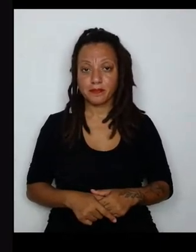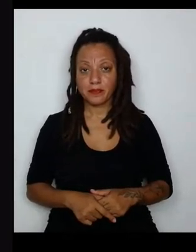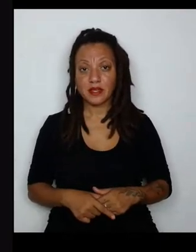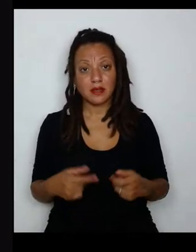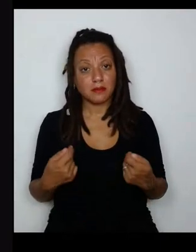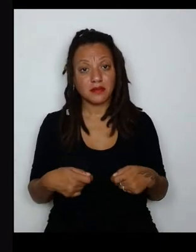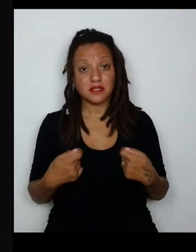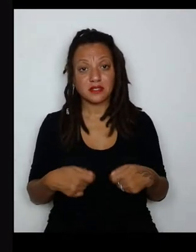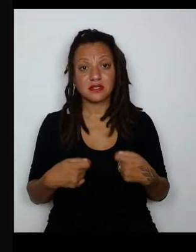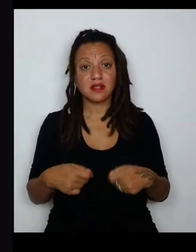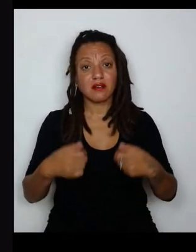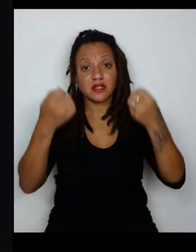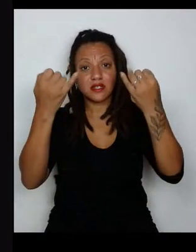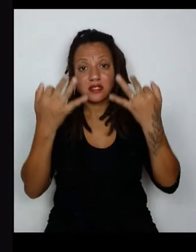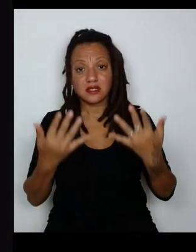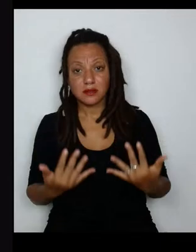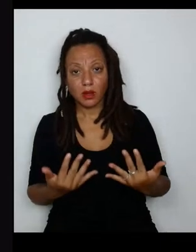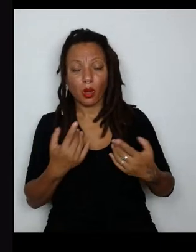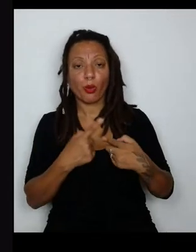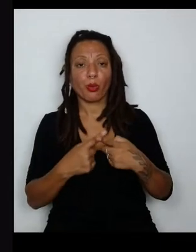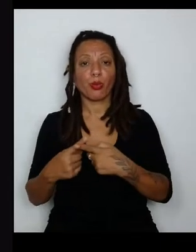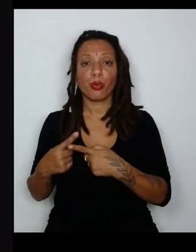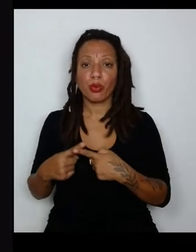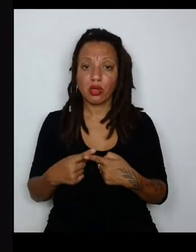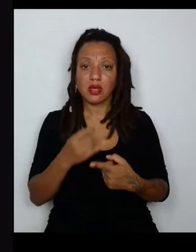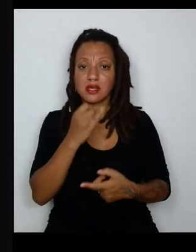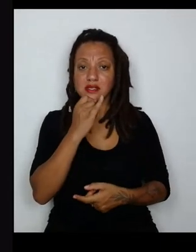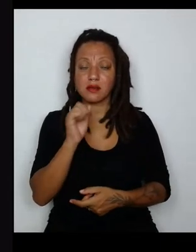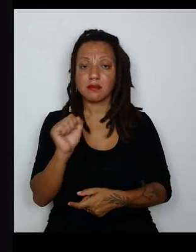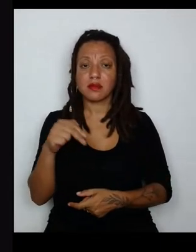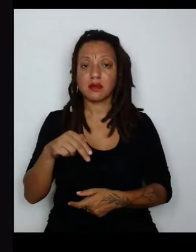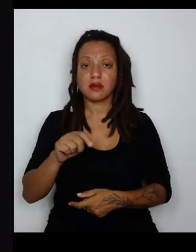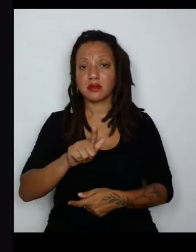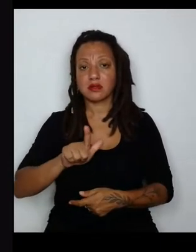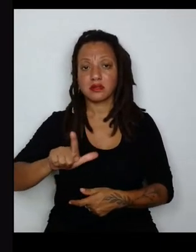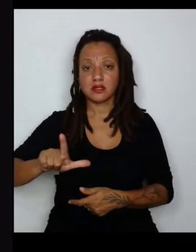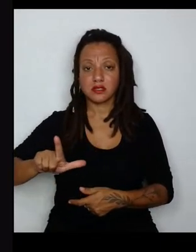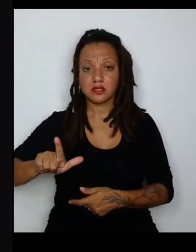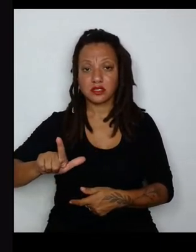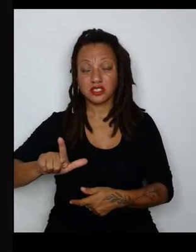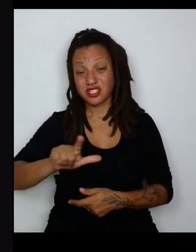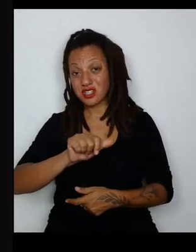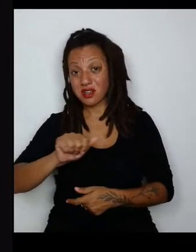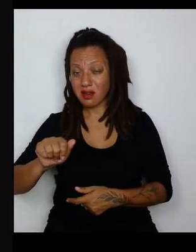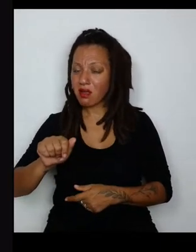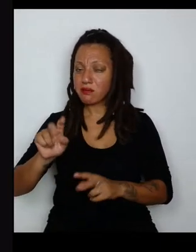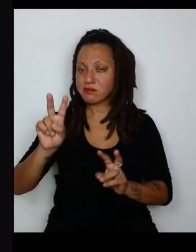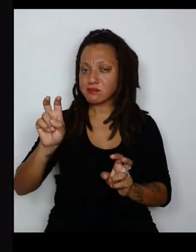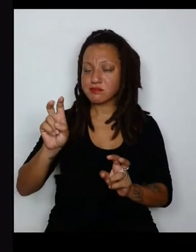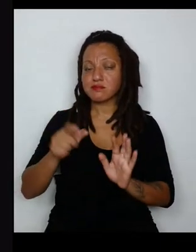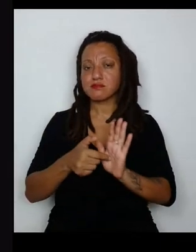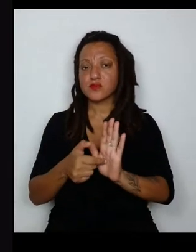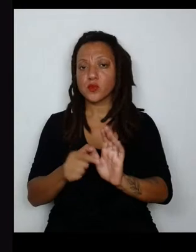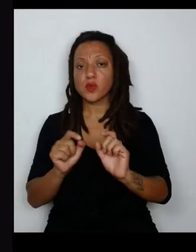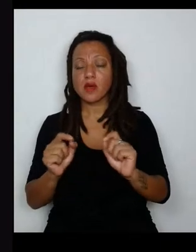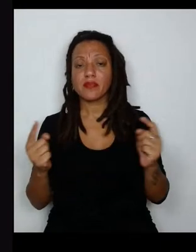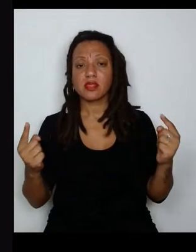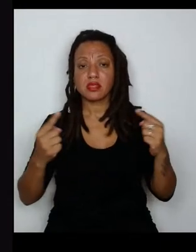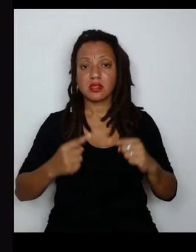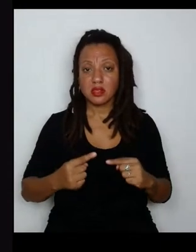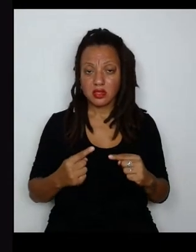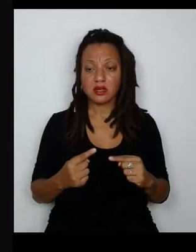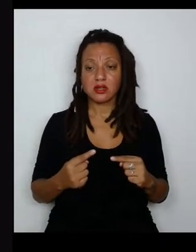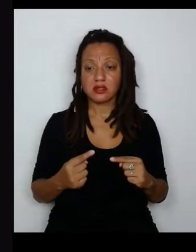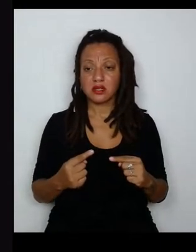as angela rosenthal has observed quote a major challenge that emerges when dealing with whiteness